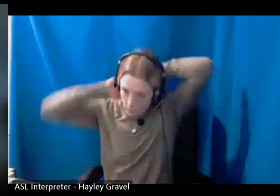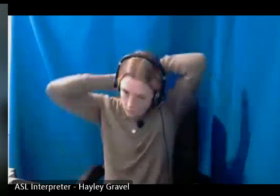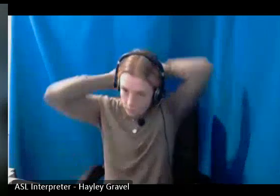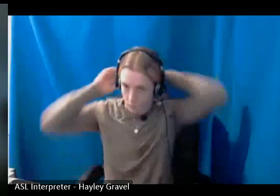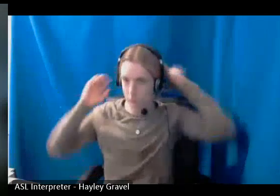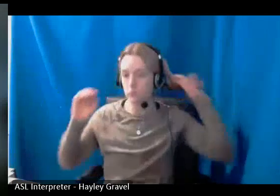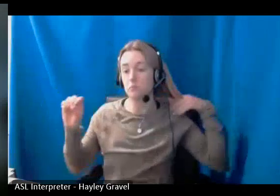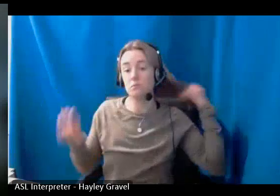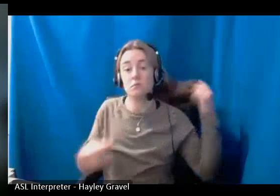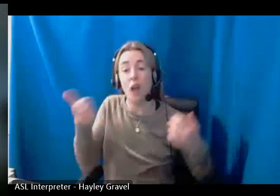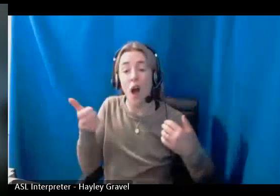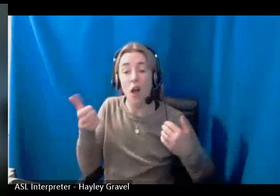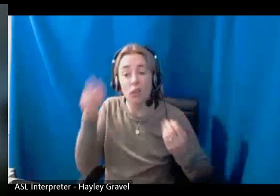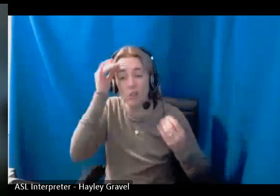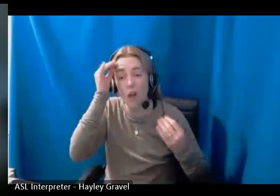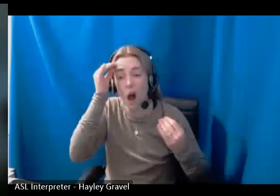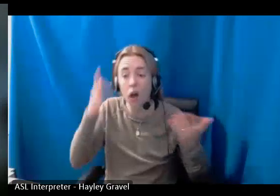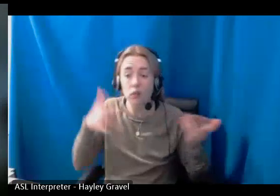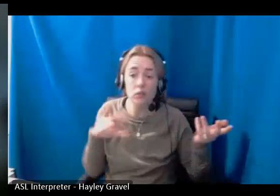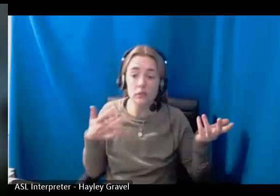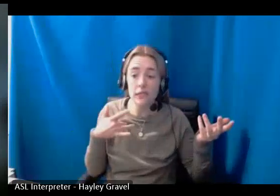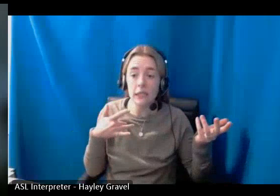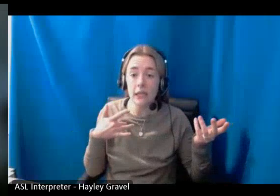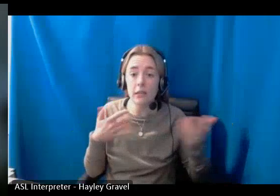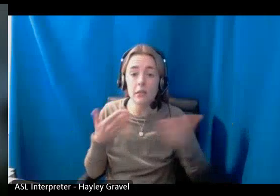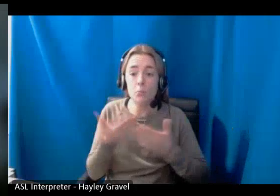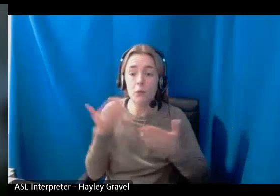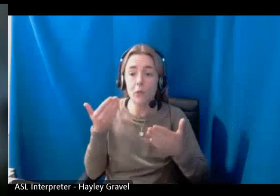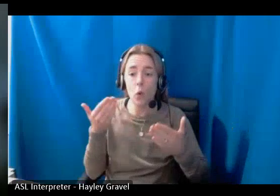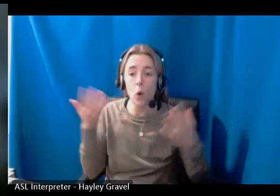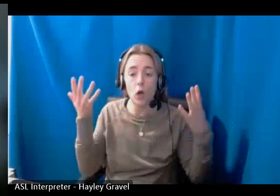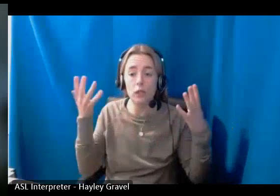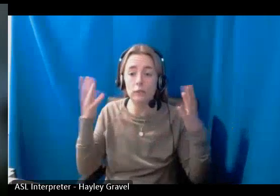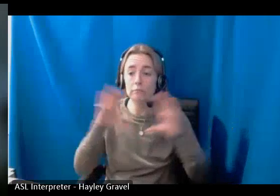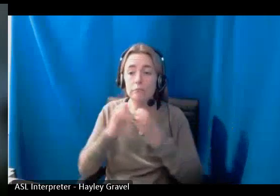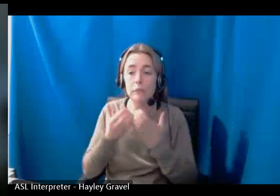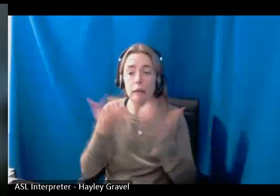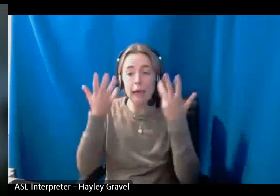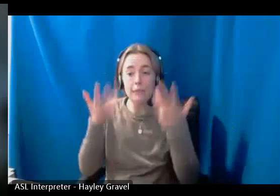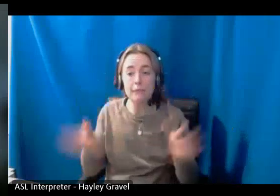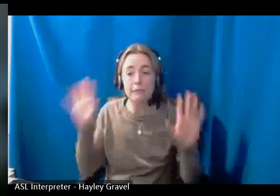Anyone else before I start meeting with students?